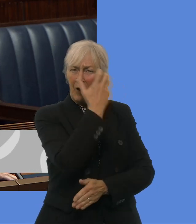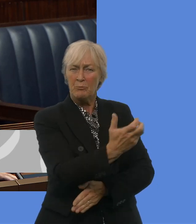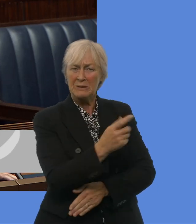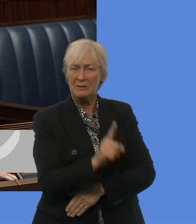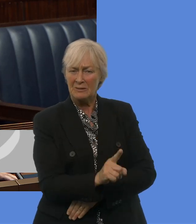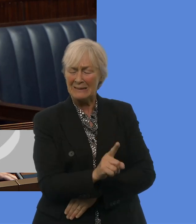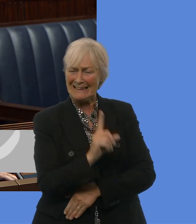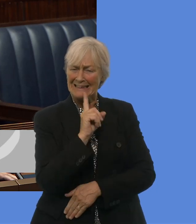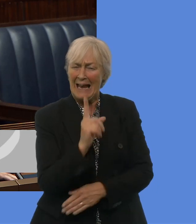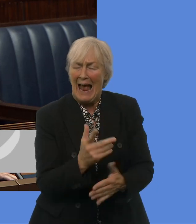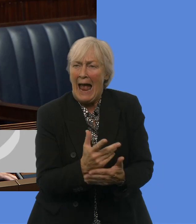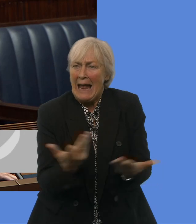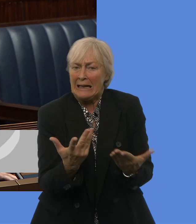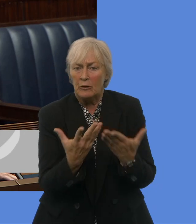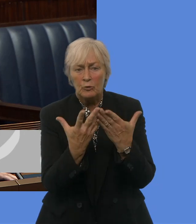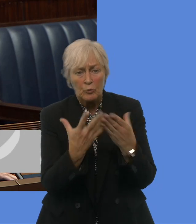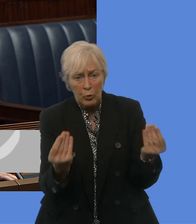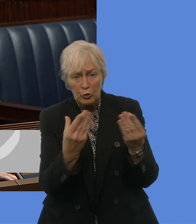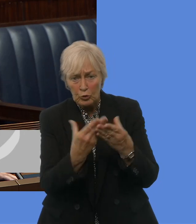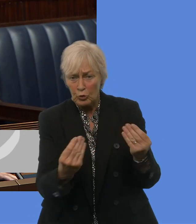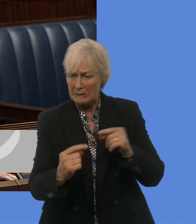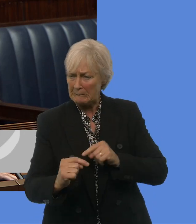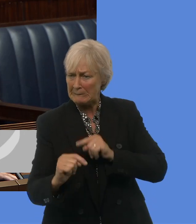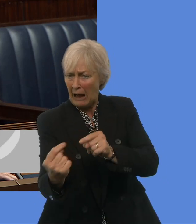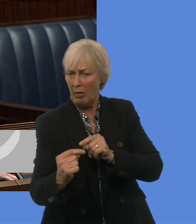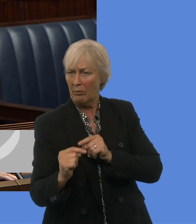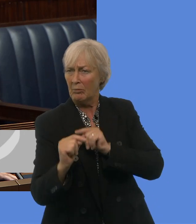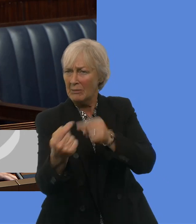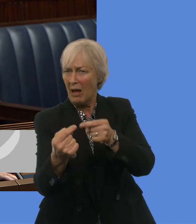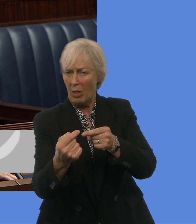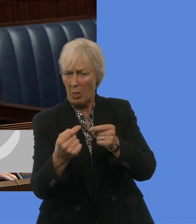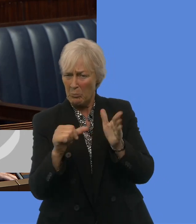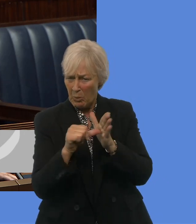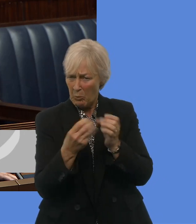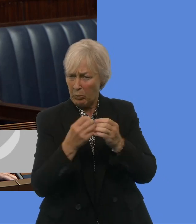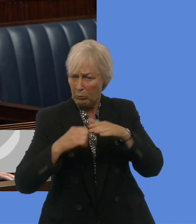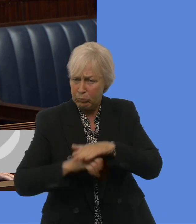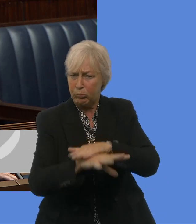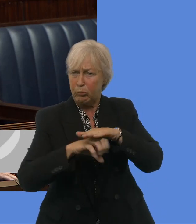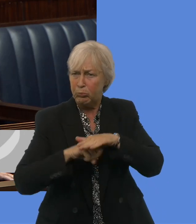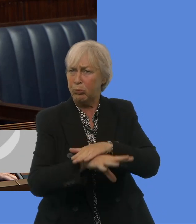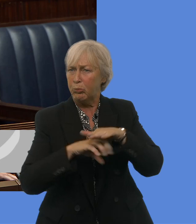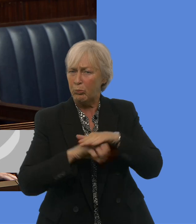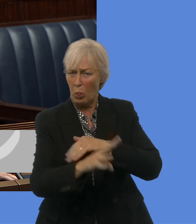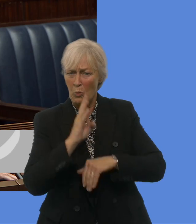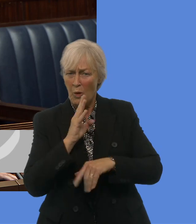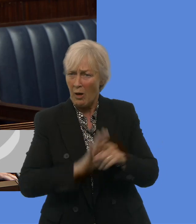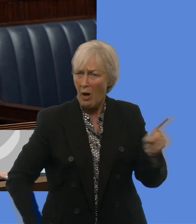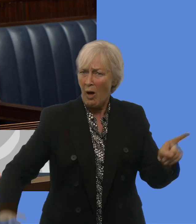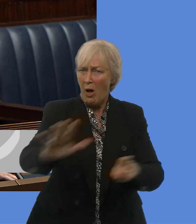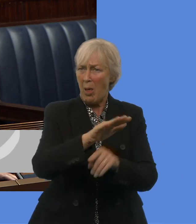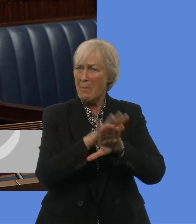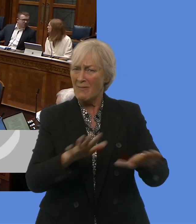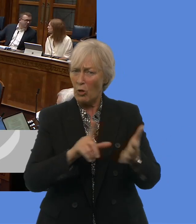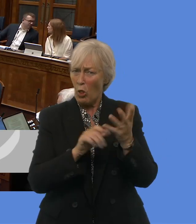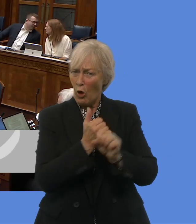that suggests any solutions to tackle the pollution in Belfast Lough? As we know, we both realise it is the next Lough